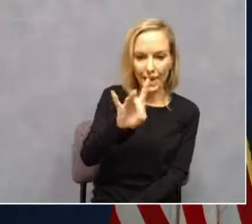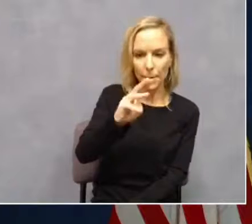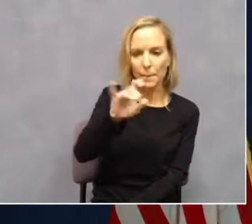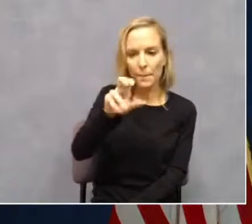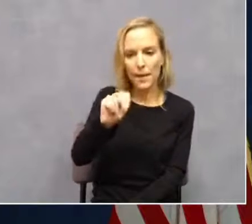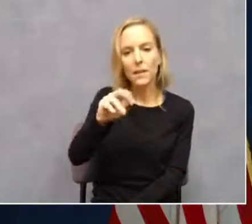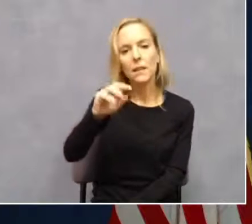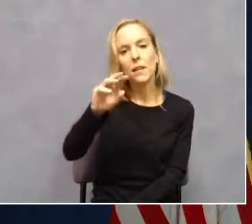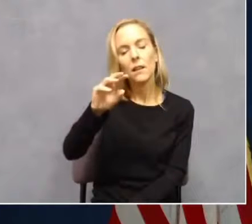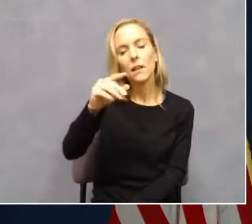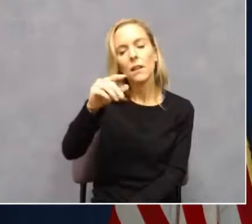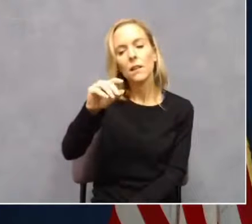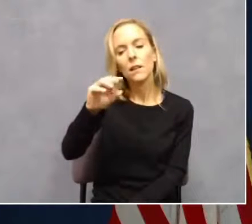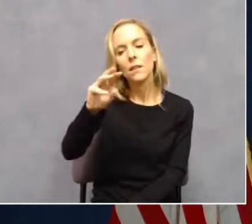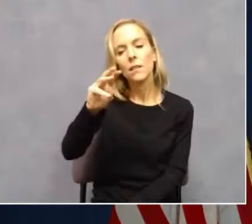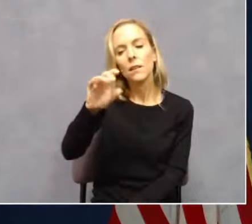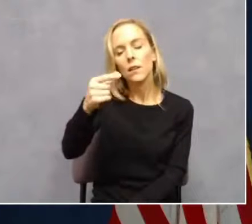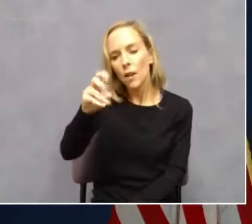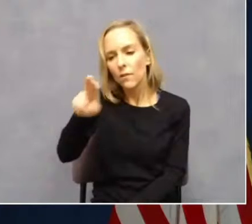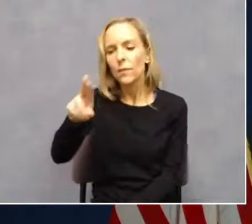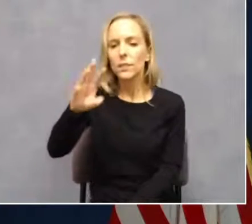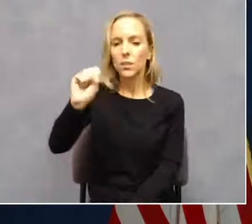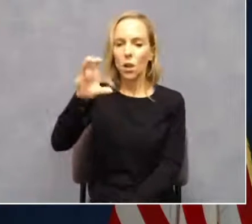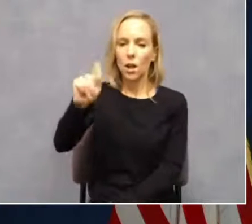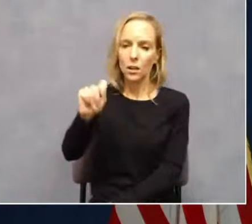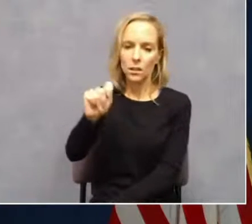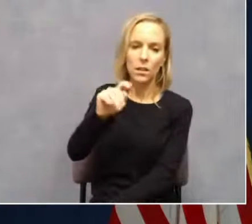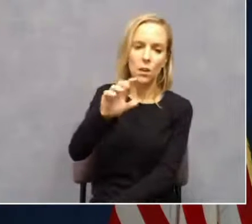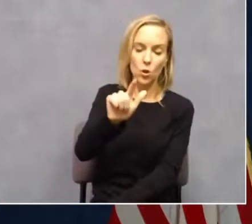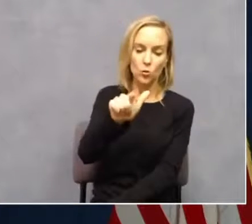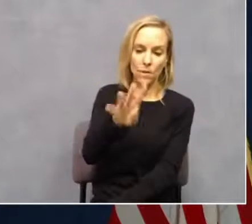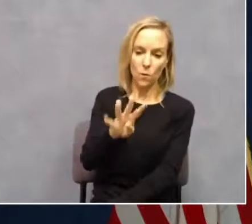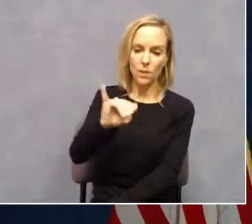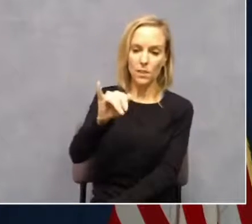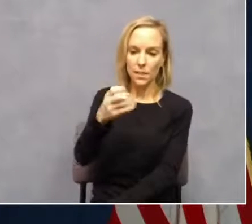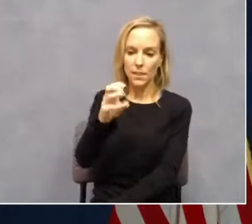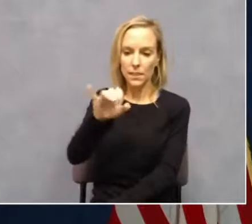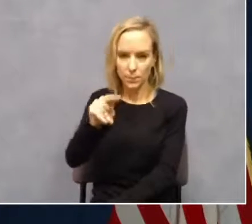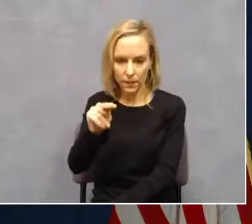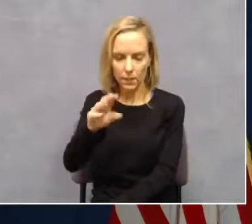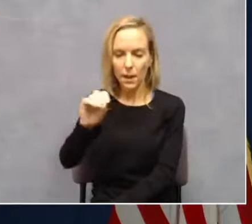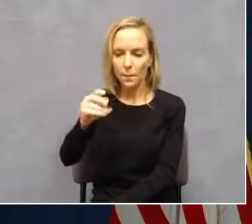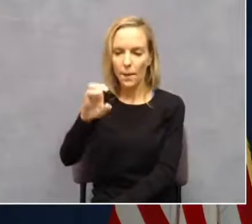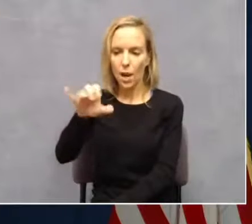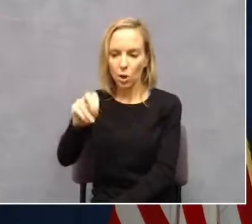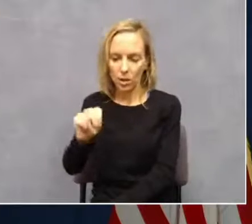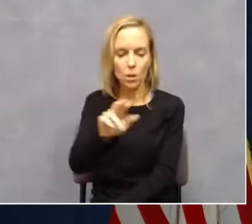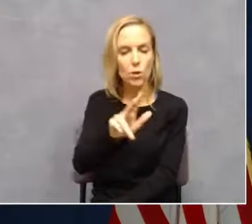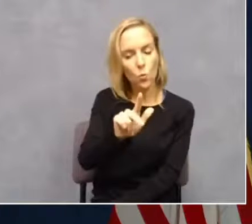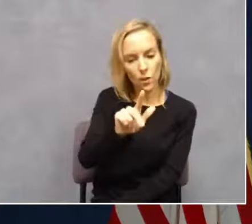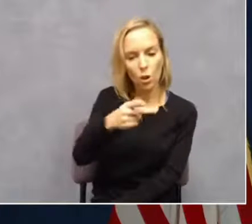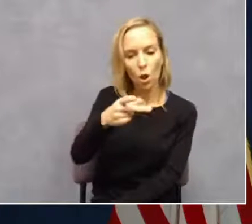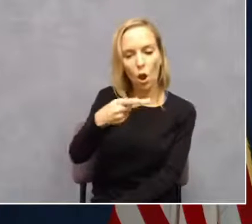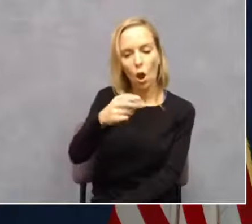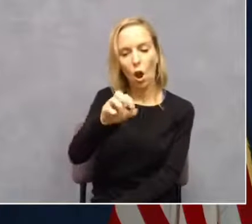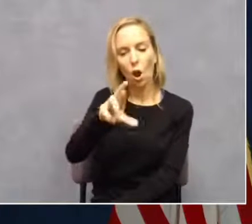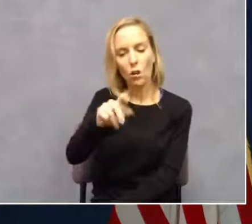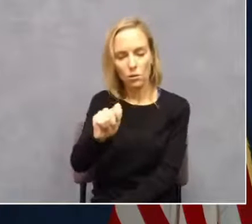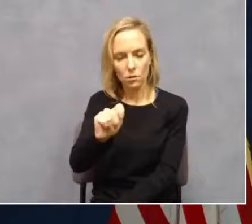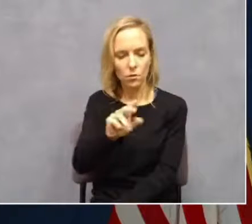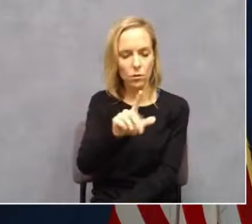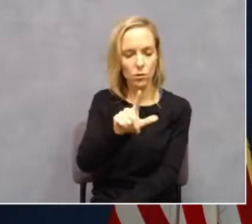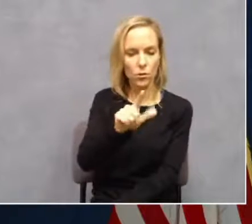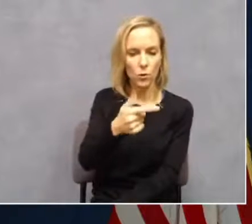Scott. 26 in Campbell and Knox. 24 in Jessamine and Marion. 23 in Hart. 21 in